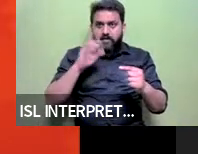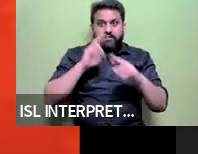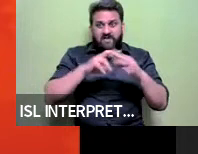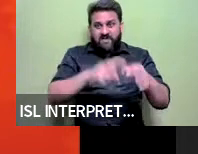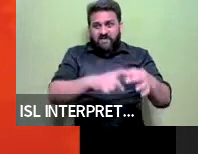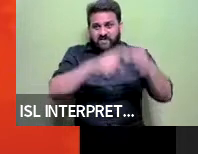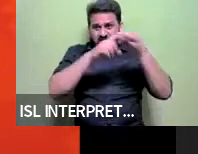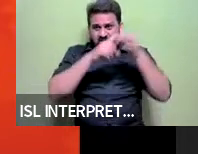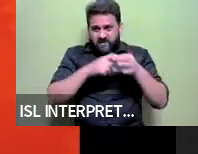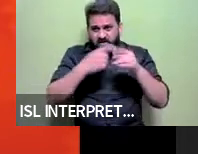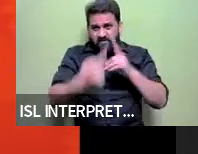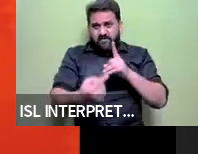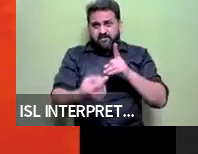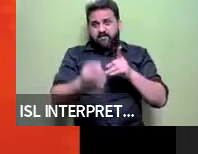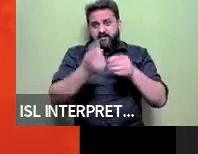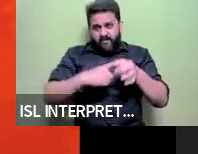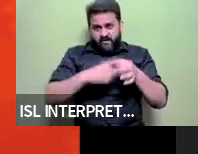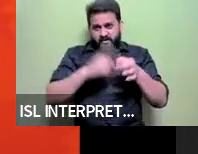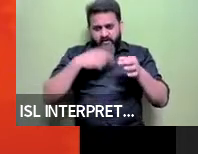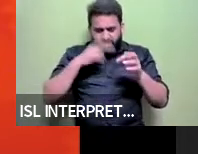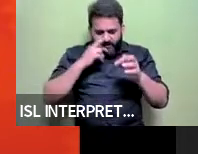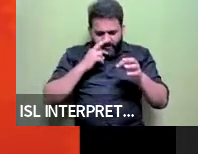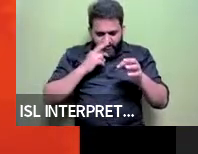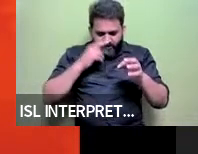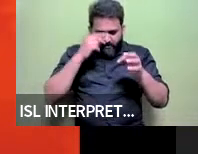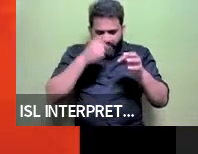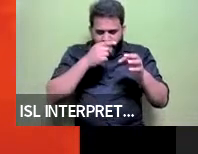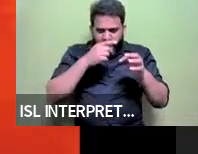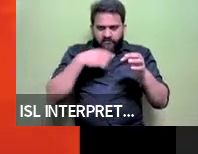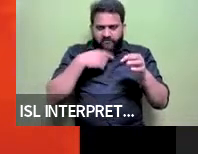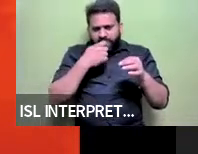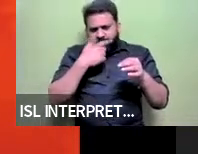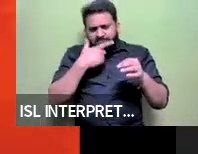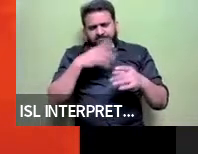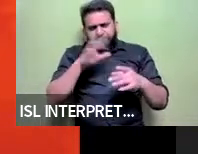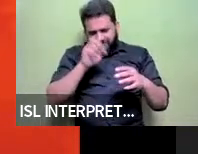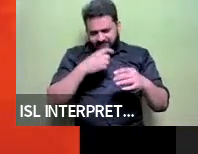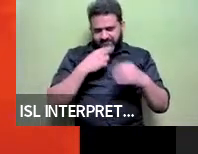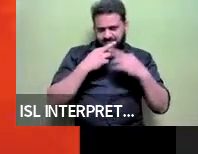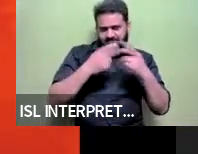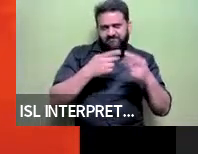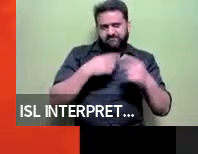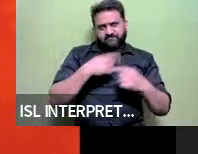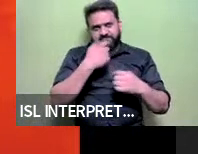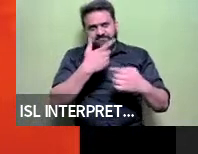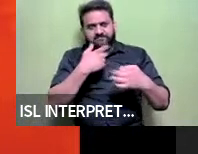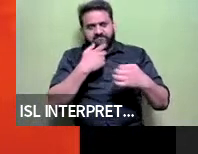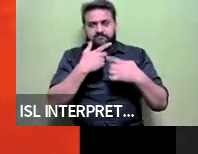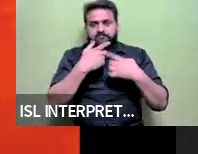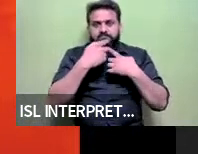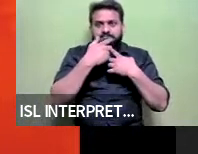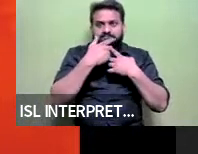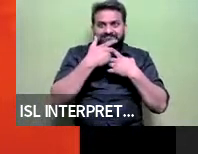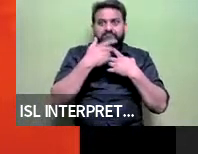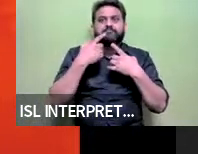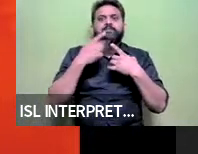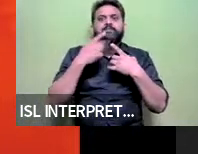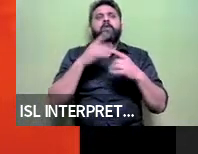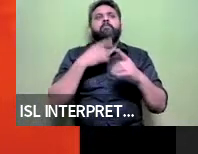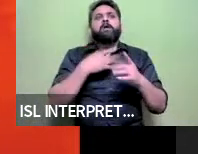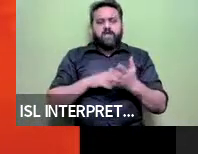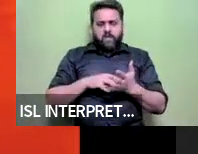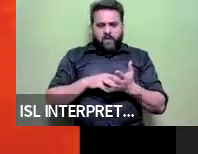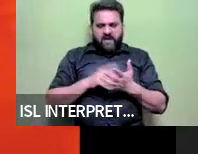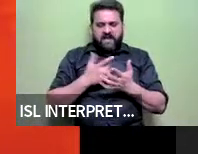on that point, and still they give the answer with a smile. That is a communication that I know we are in a weak point, but this is my